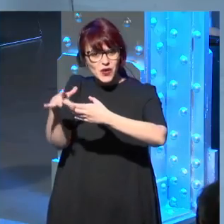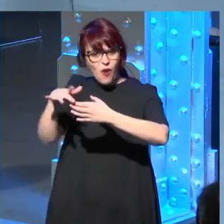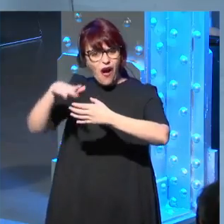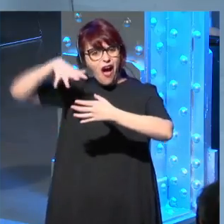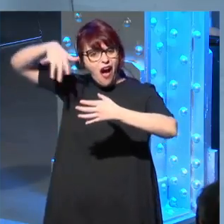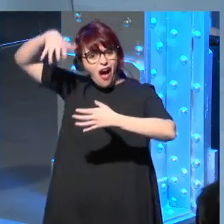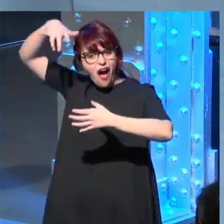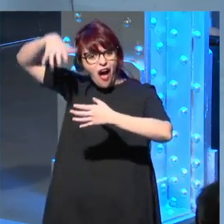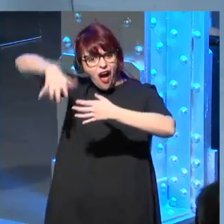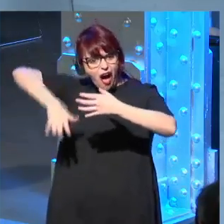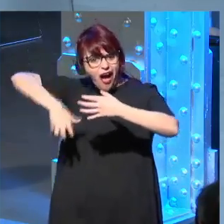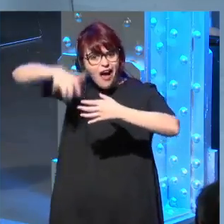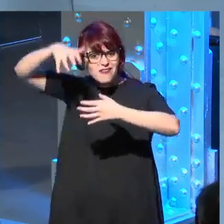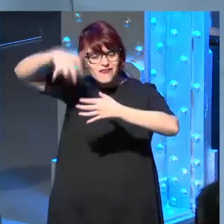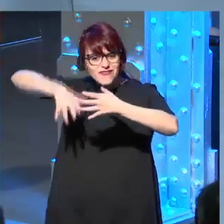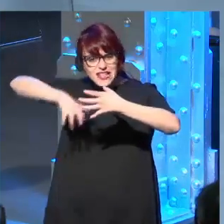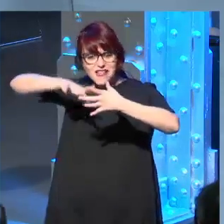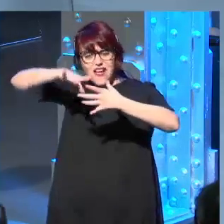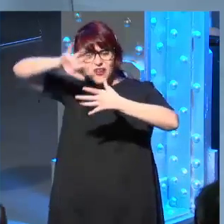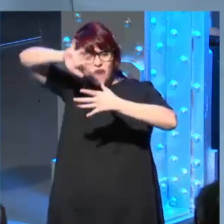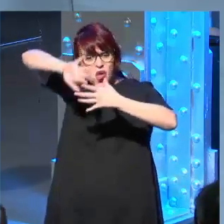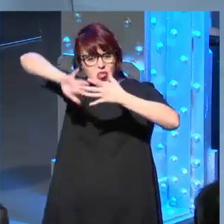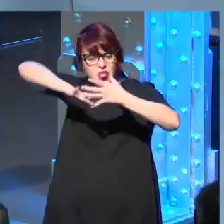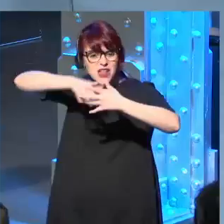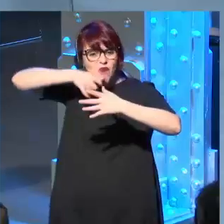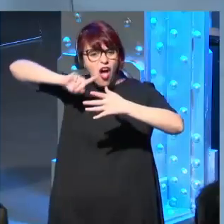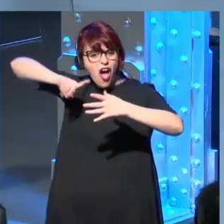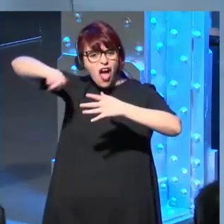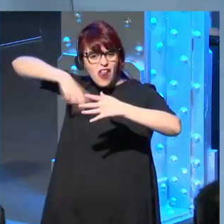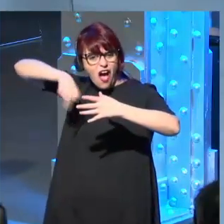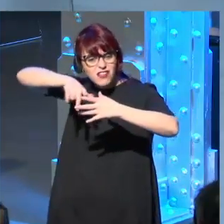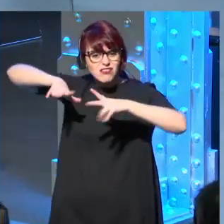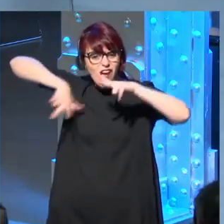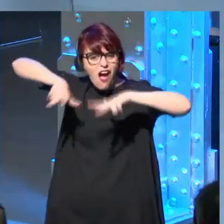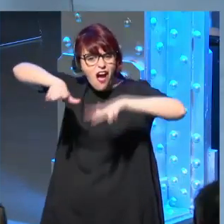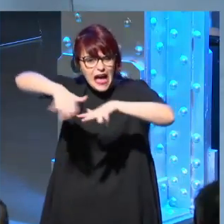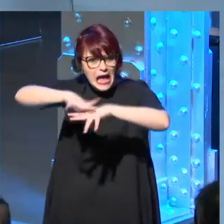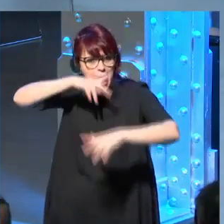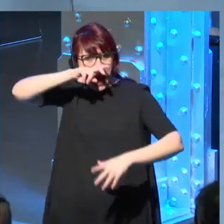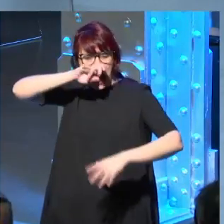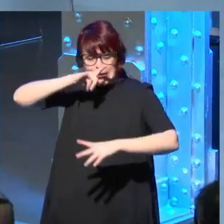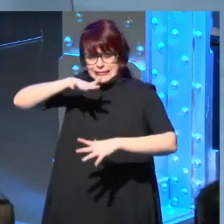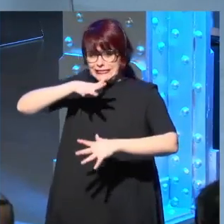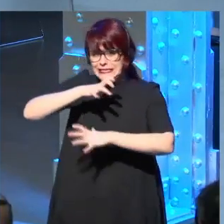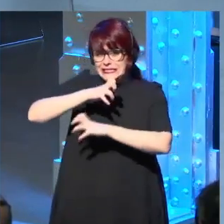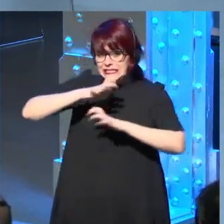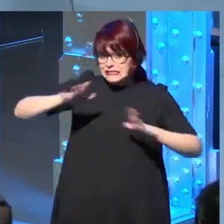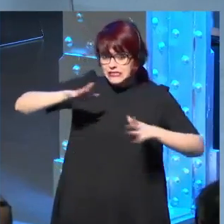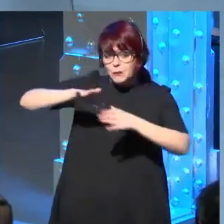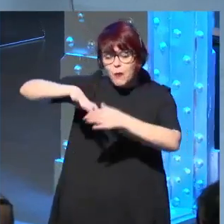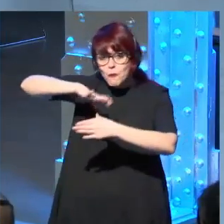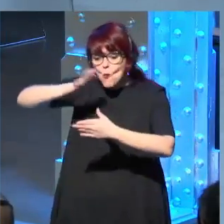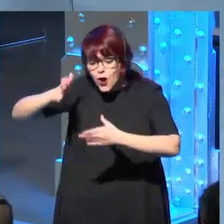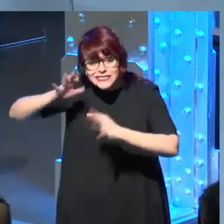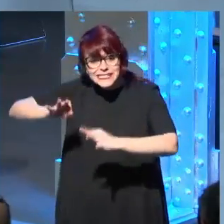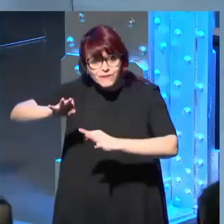smell, humid, warm smell comes. More or less, these are the autobiographical